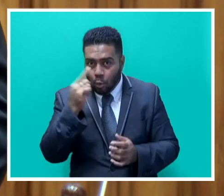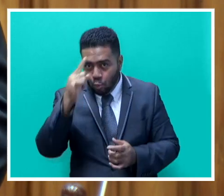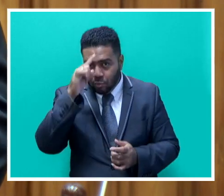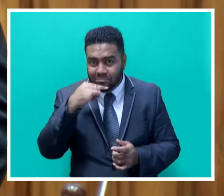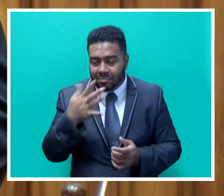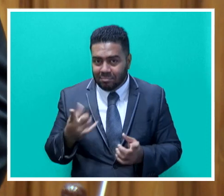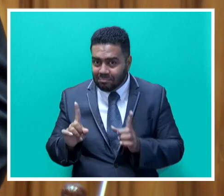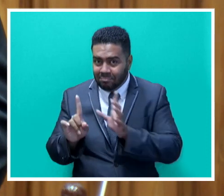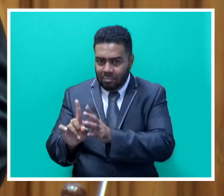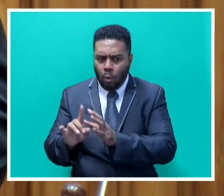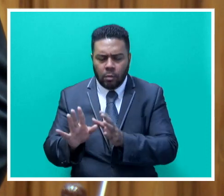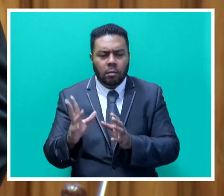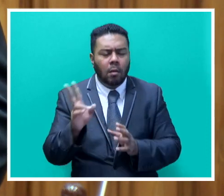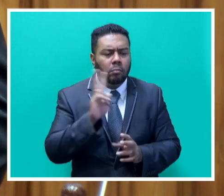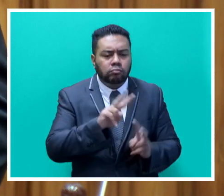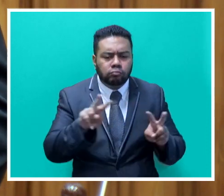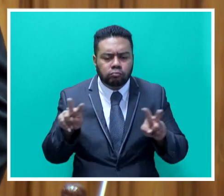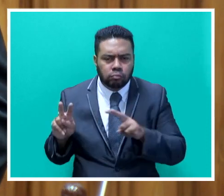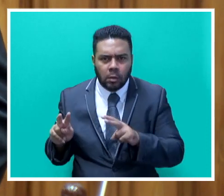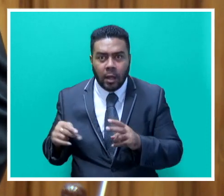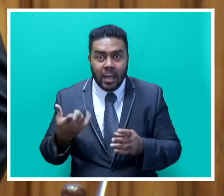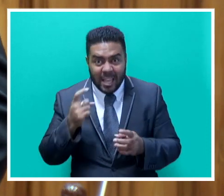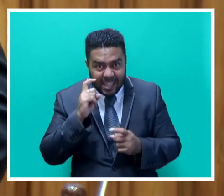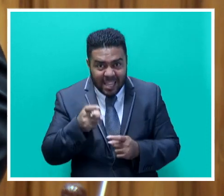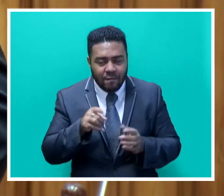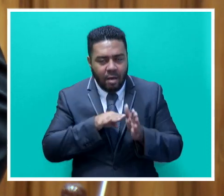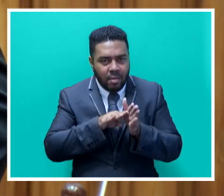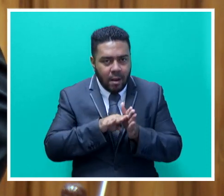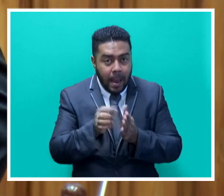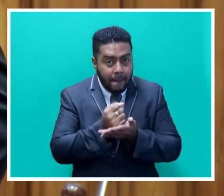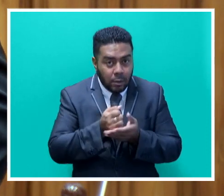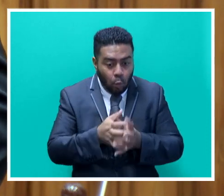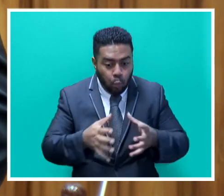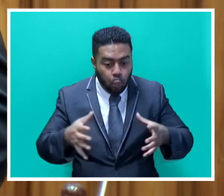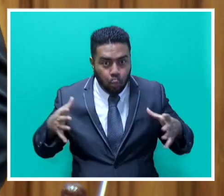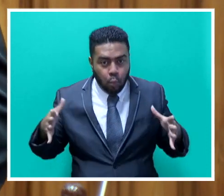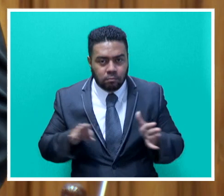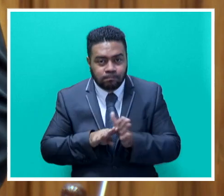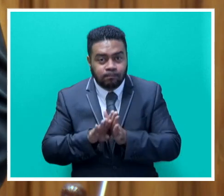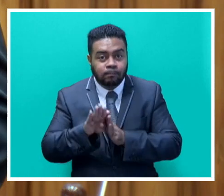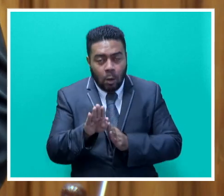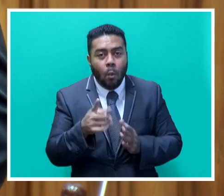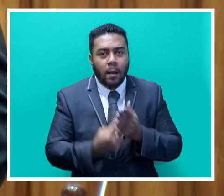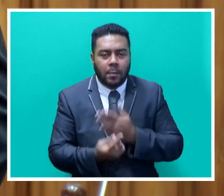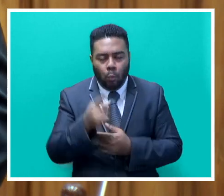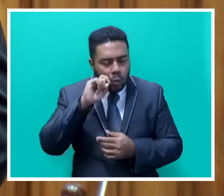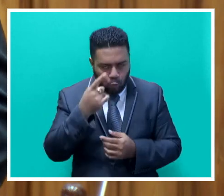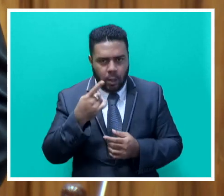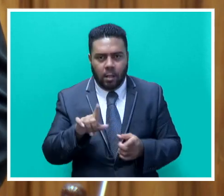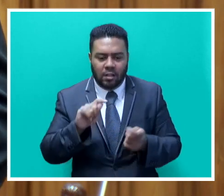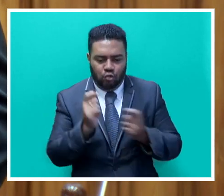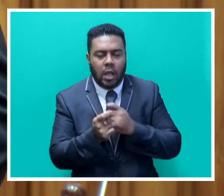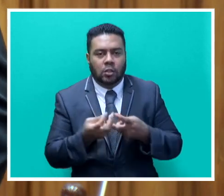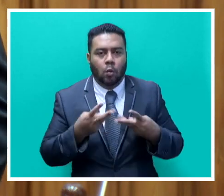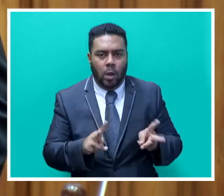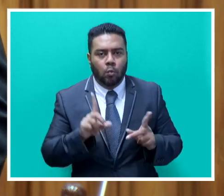should our cases surge to unmanageable level, we will change strategy to mitigation phase, which I've alluded to earlier is a non-public